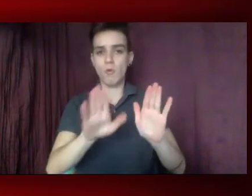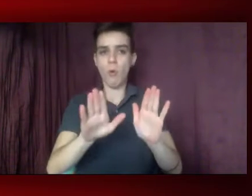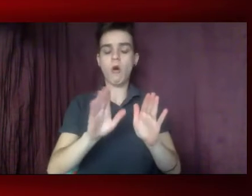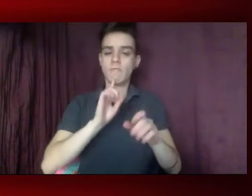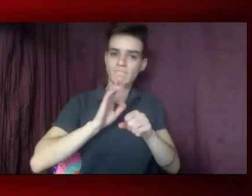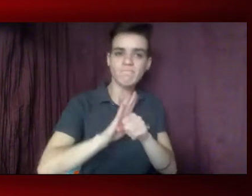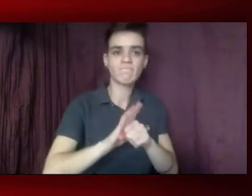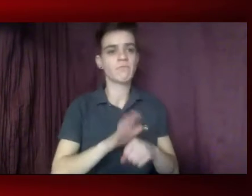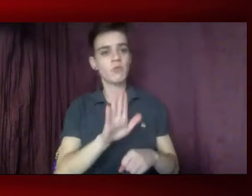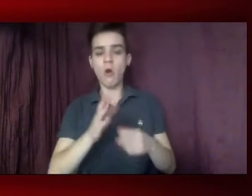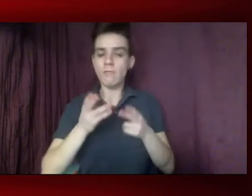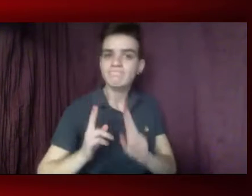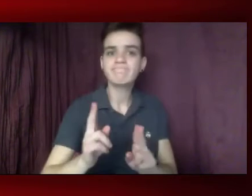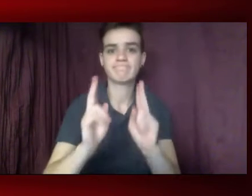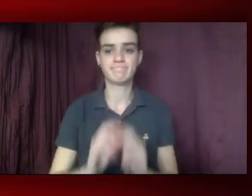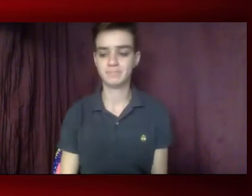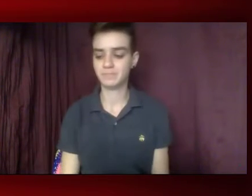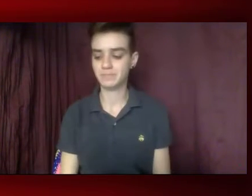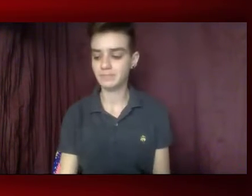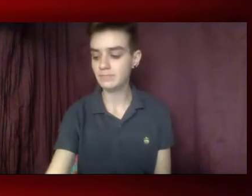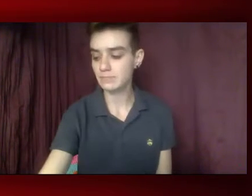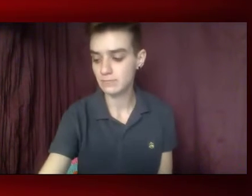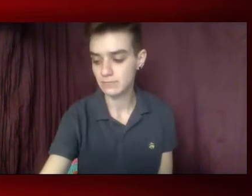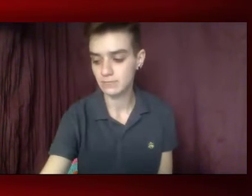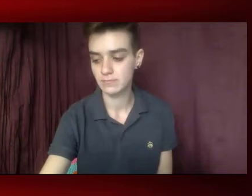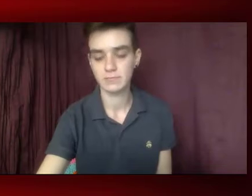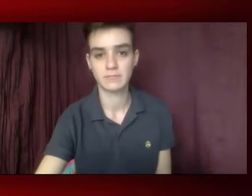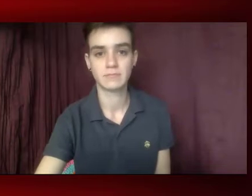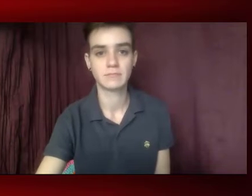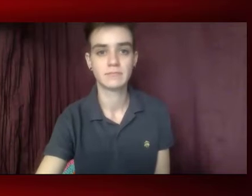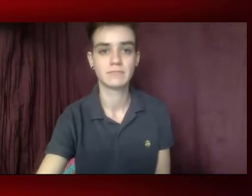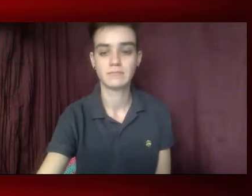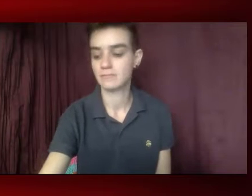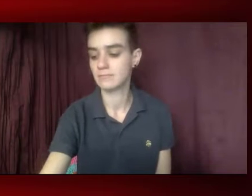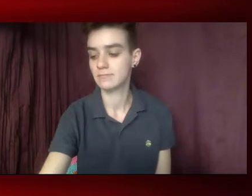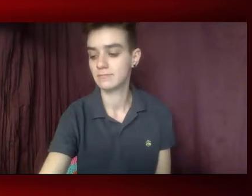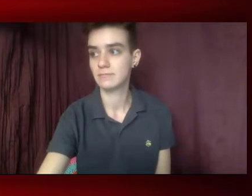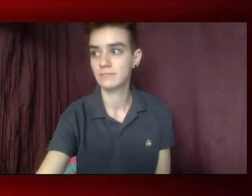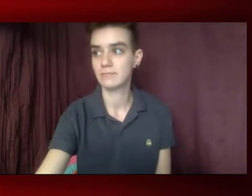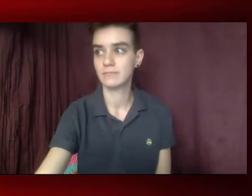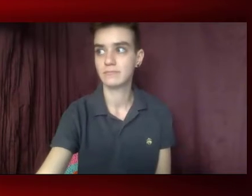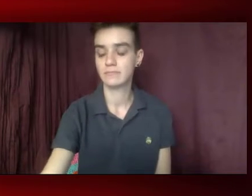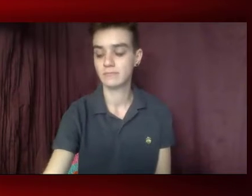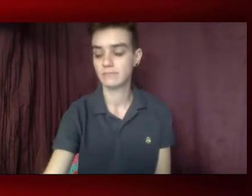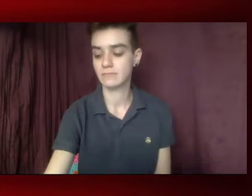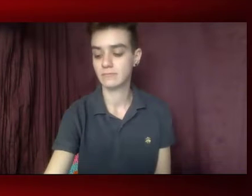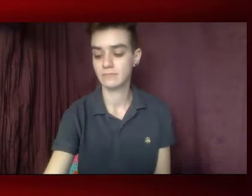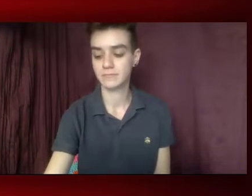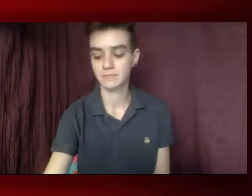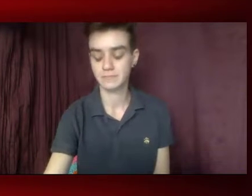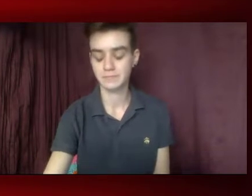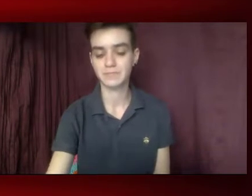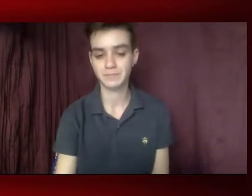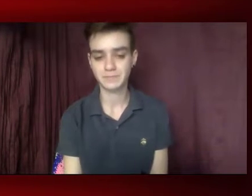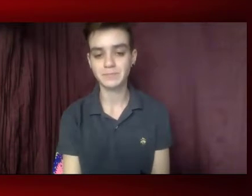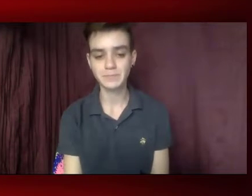urgency. The map you are looking at is a map of all the places we have requested meetings. So